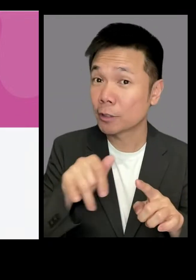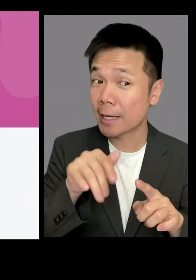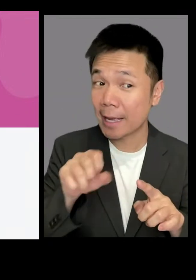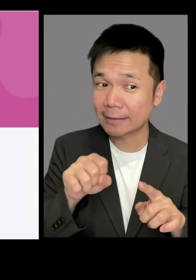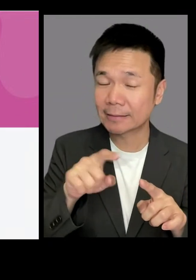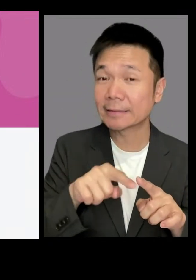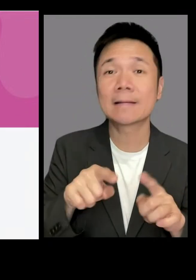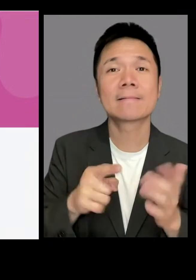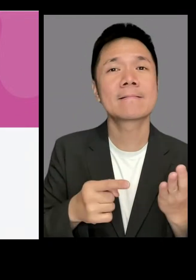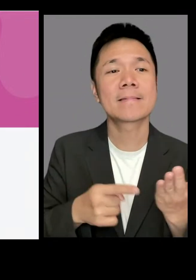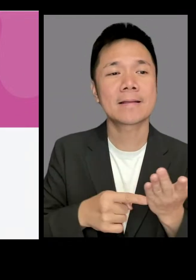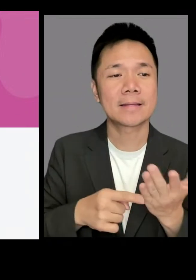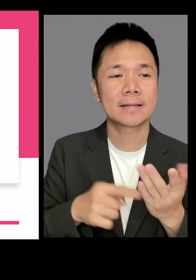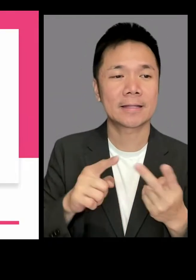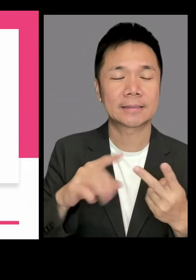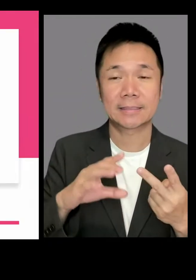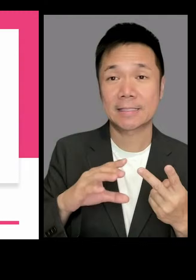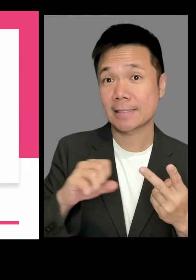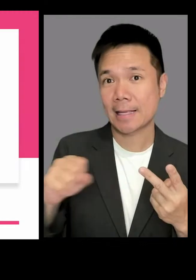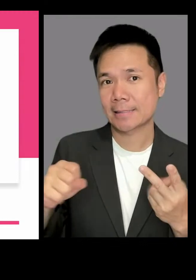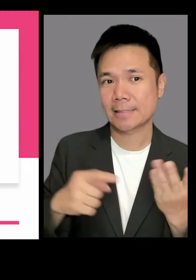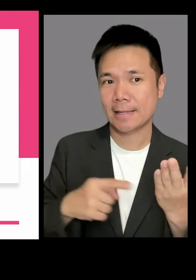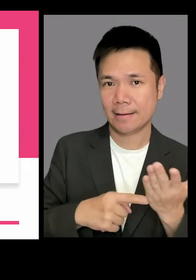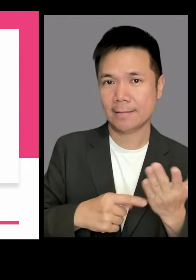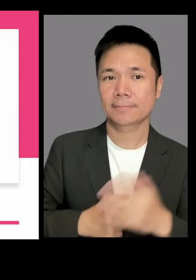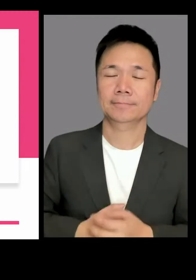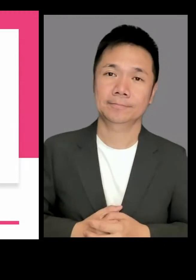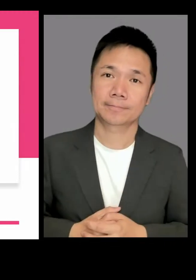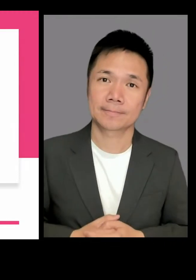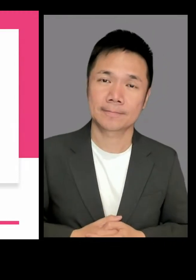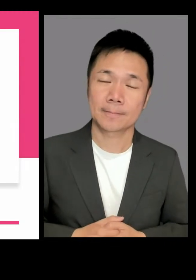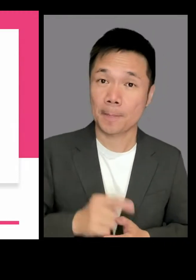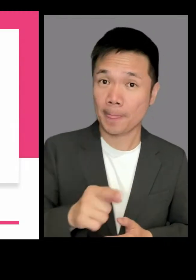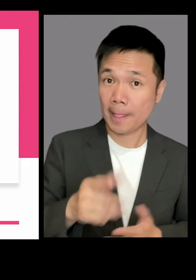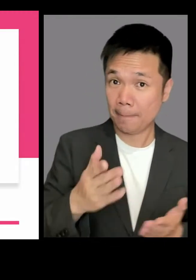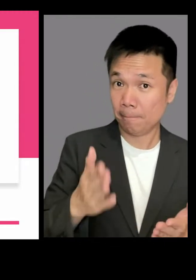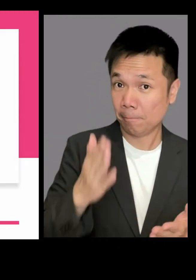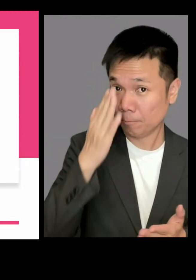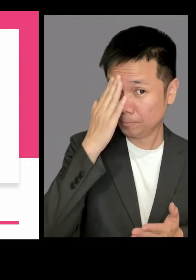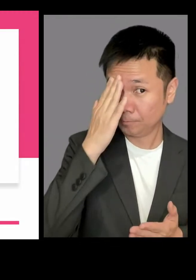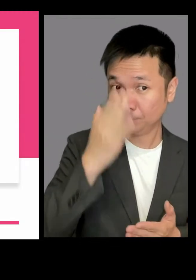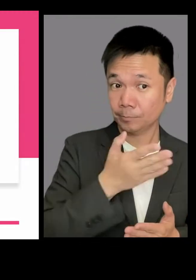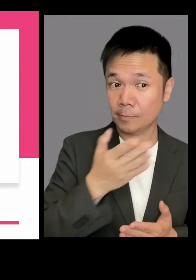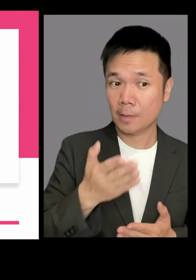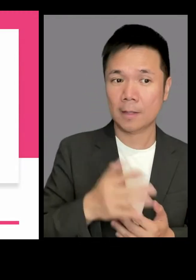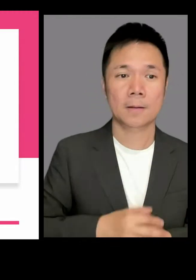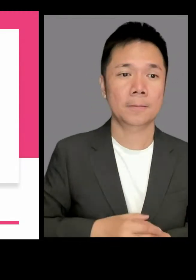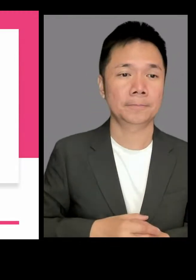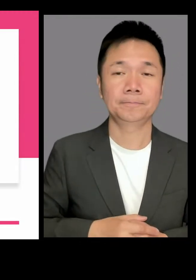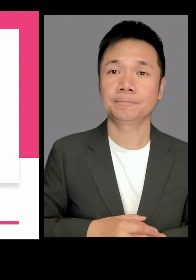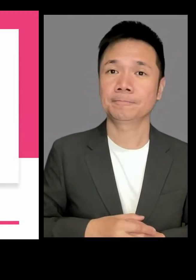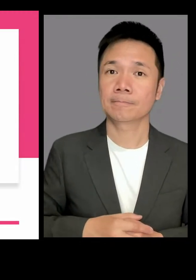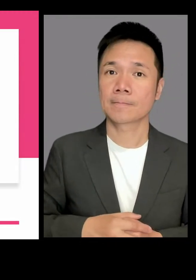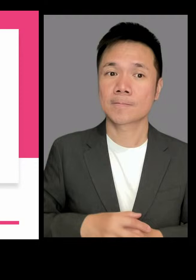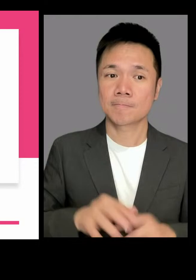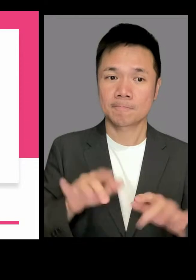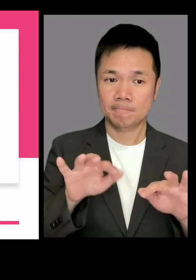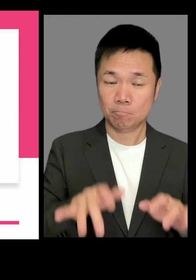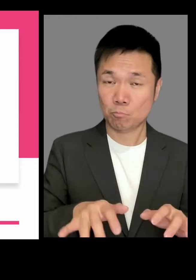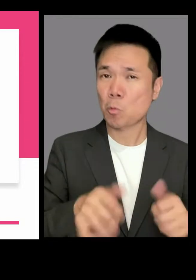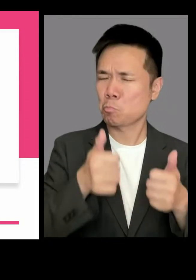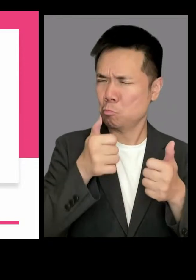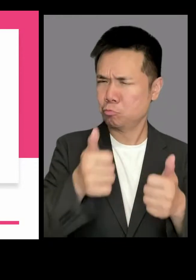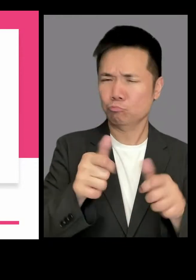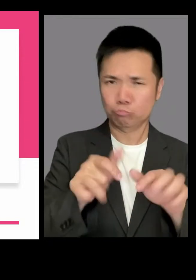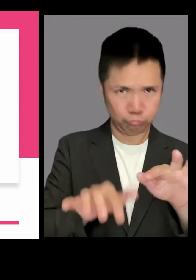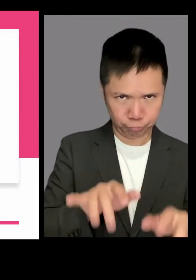as well. So remember that accessible development is good development. As Praveen